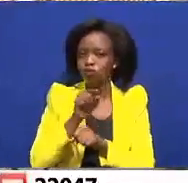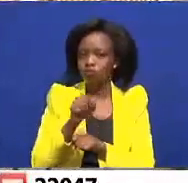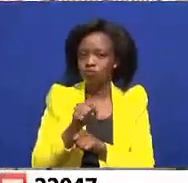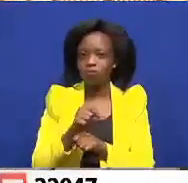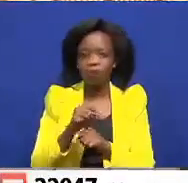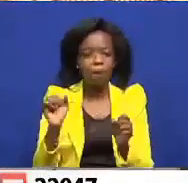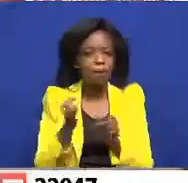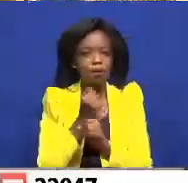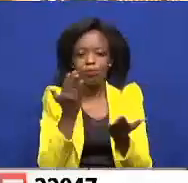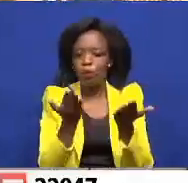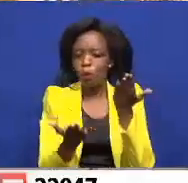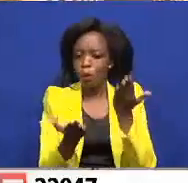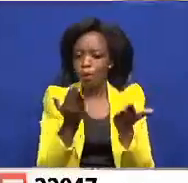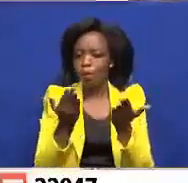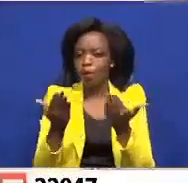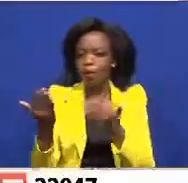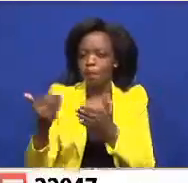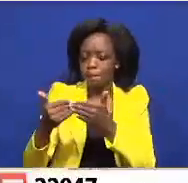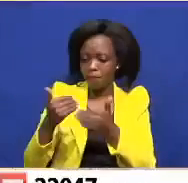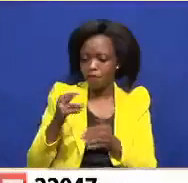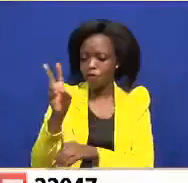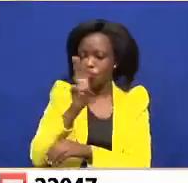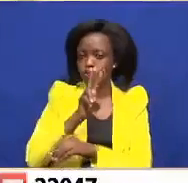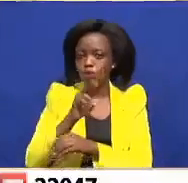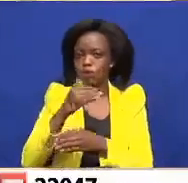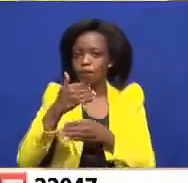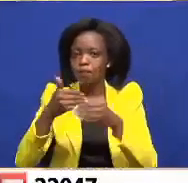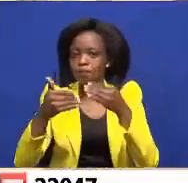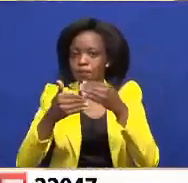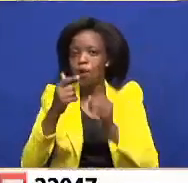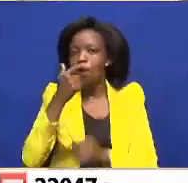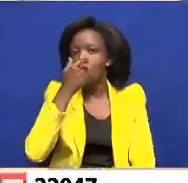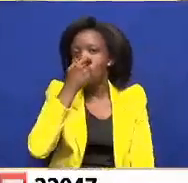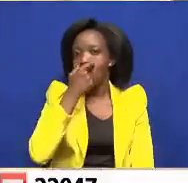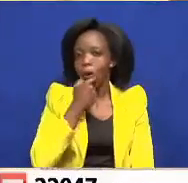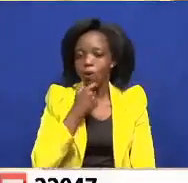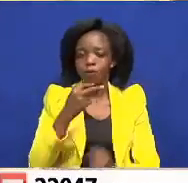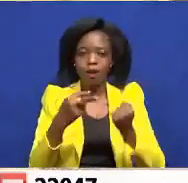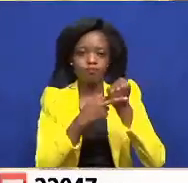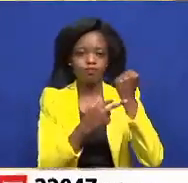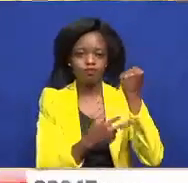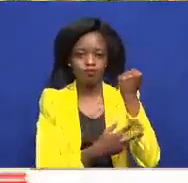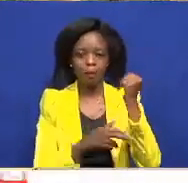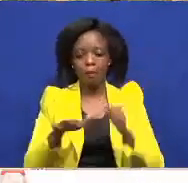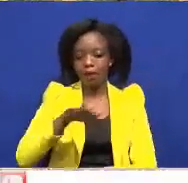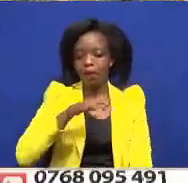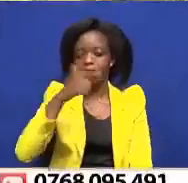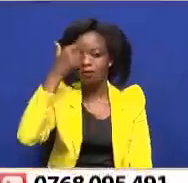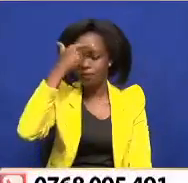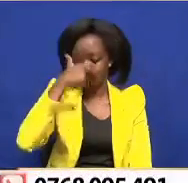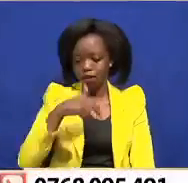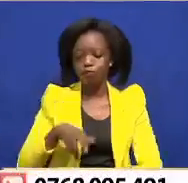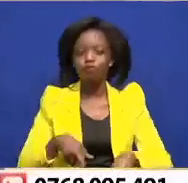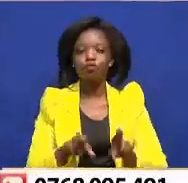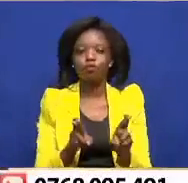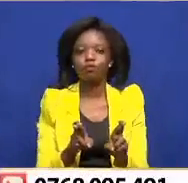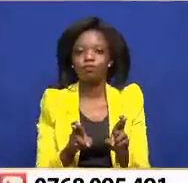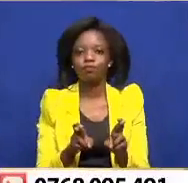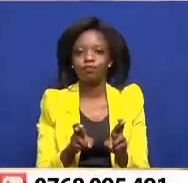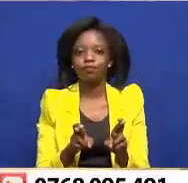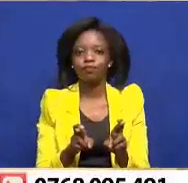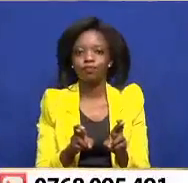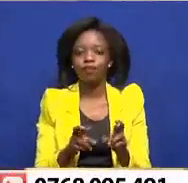cannot be compared to the materials used in the construction of the old footbridges along the Thika superhighway. Bridge ni